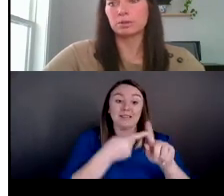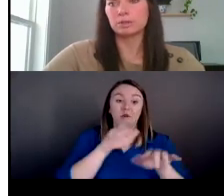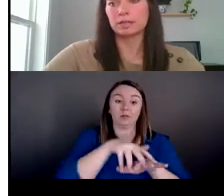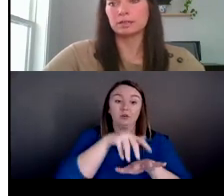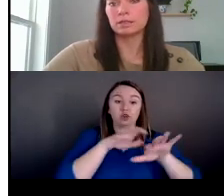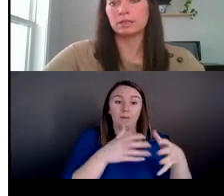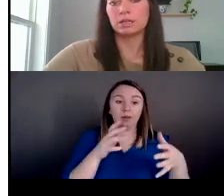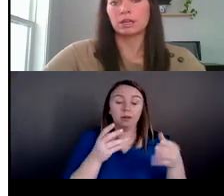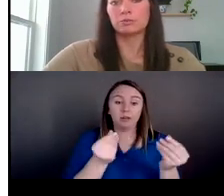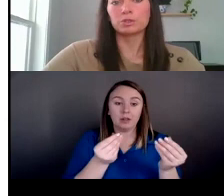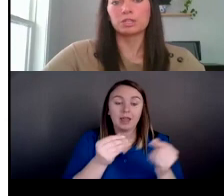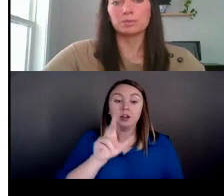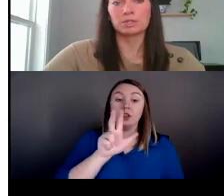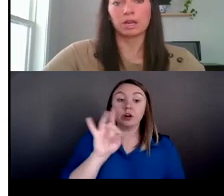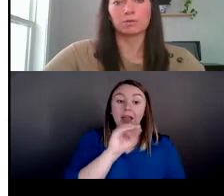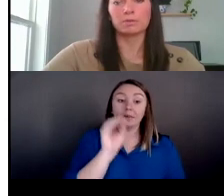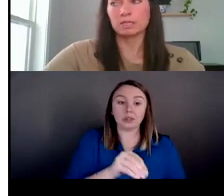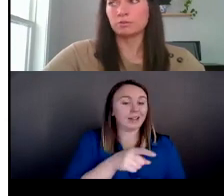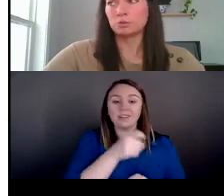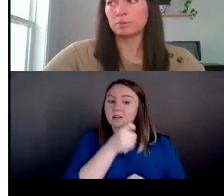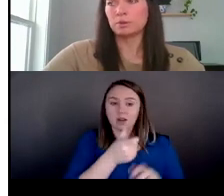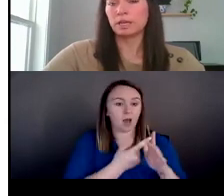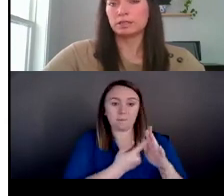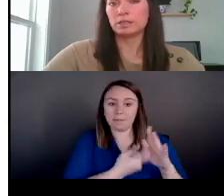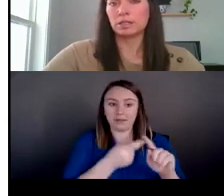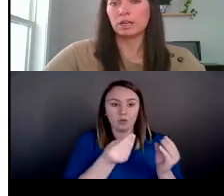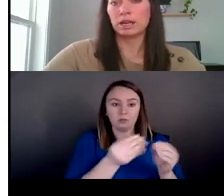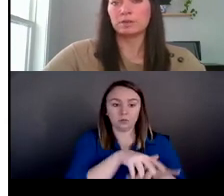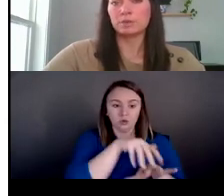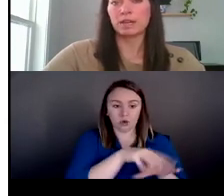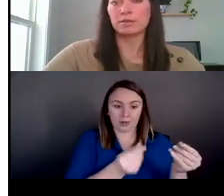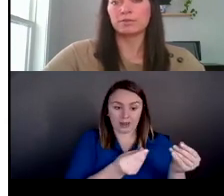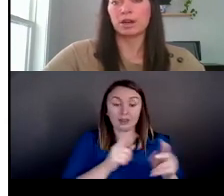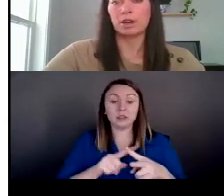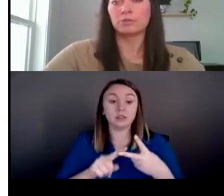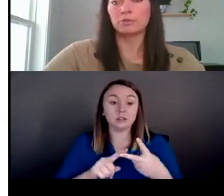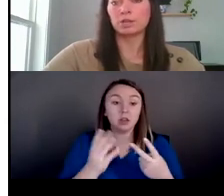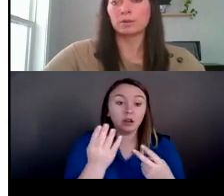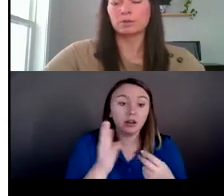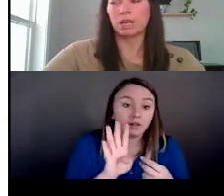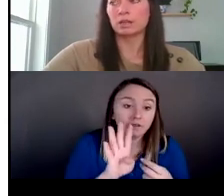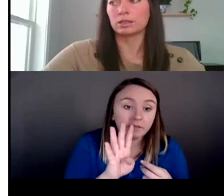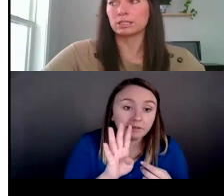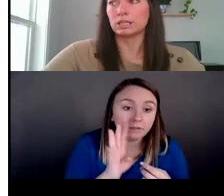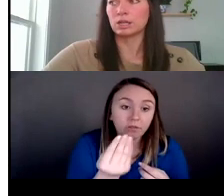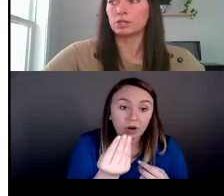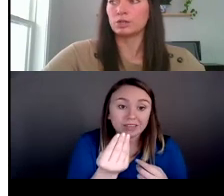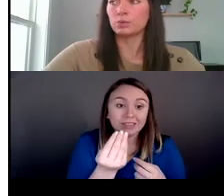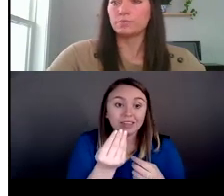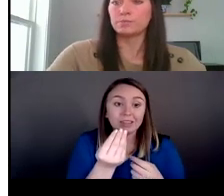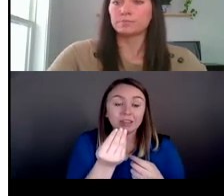from tribal land, and 14% are missing from tribal land. And then we have 48% listed